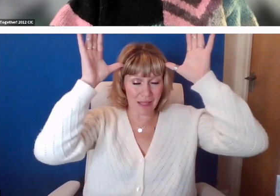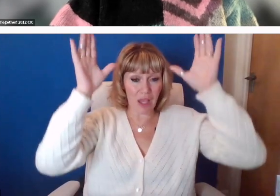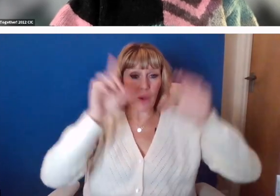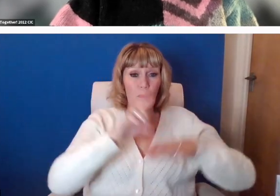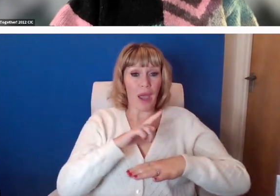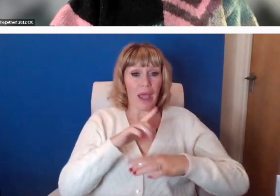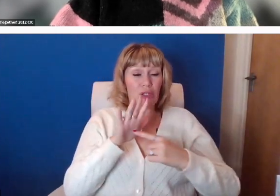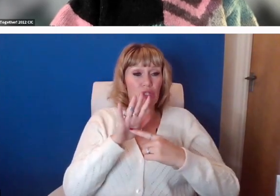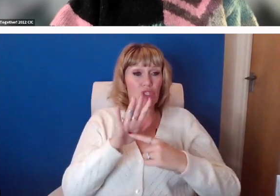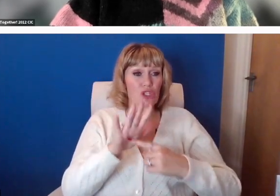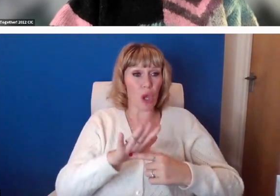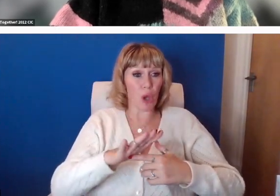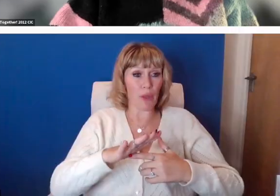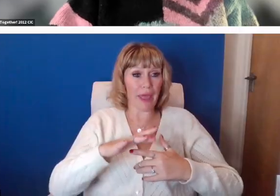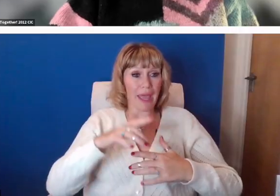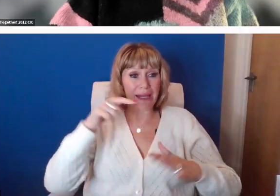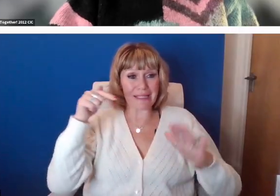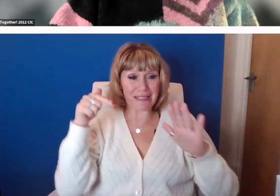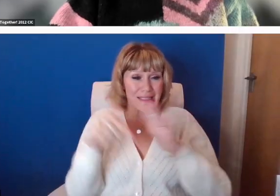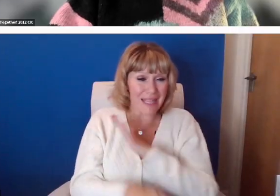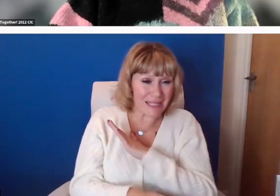of thought.